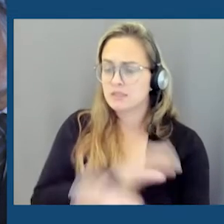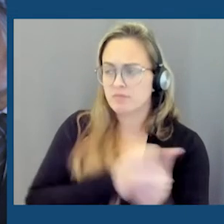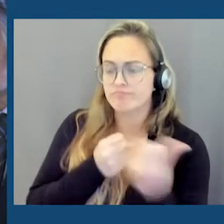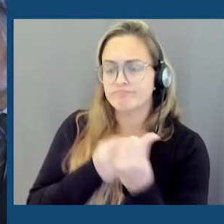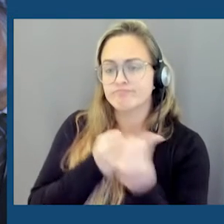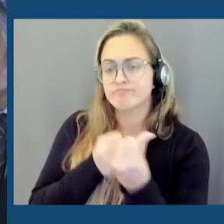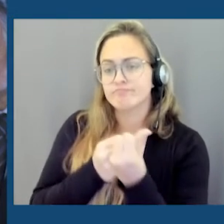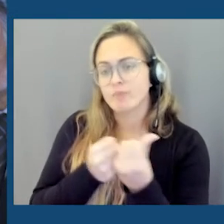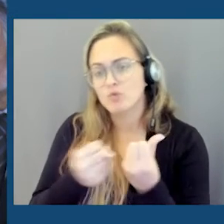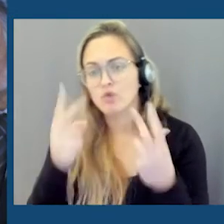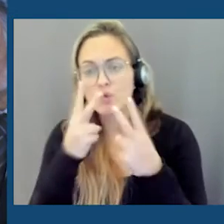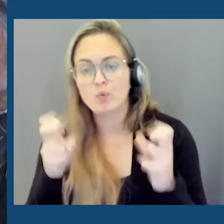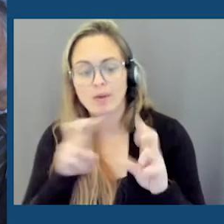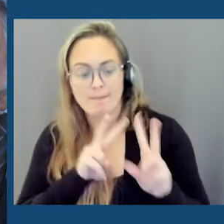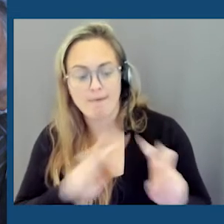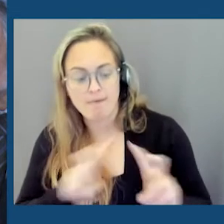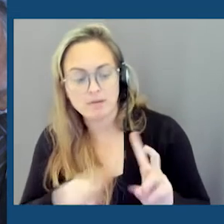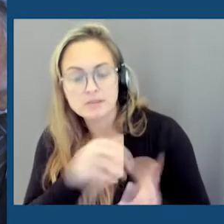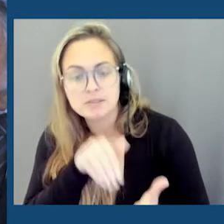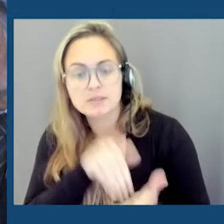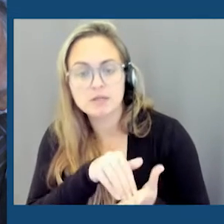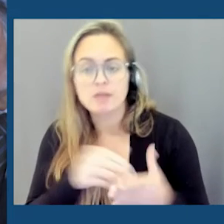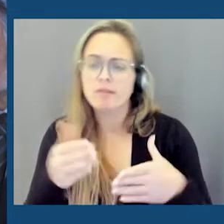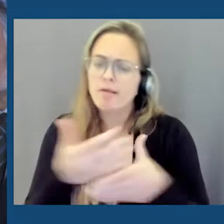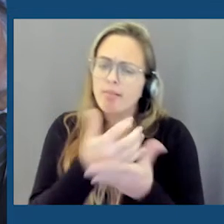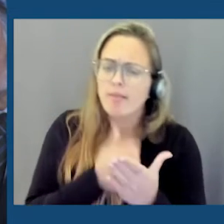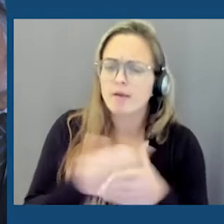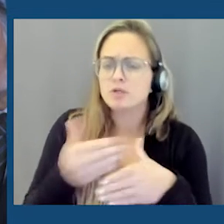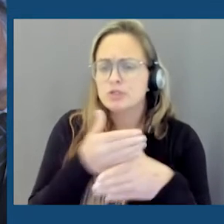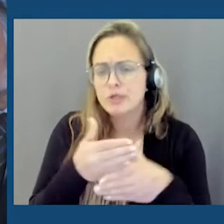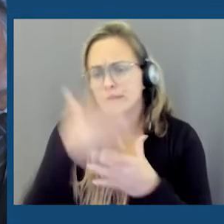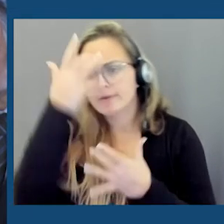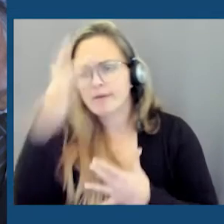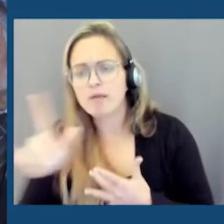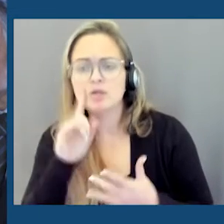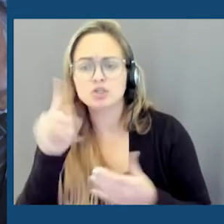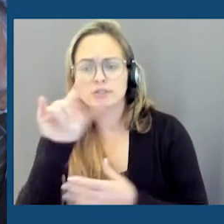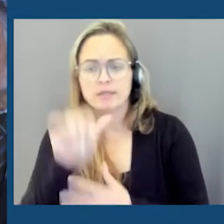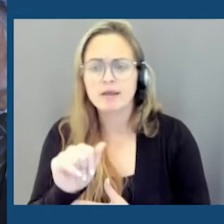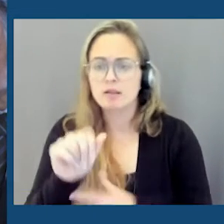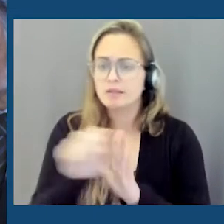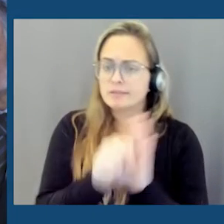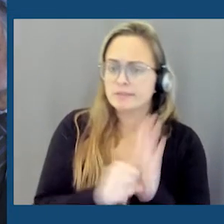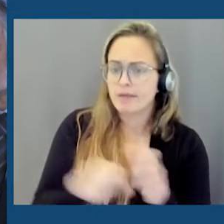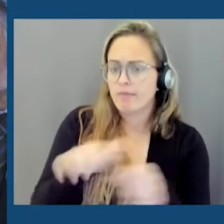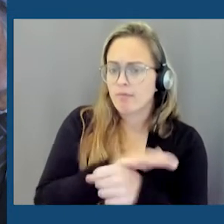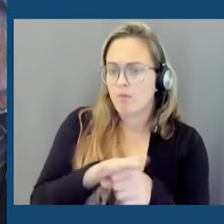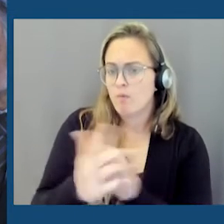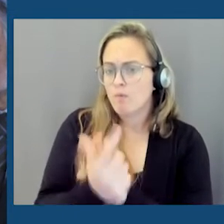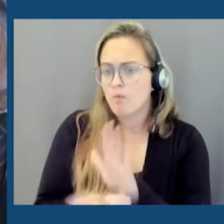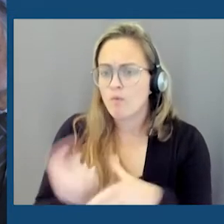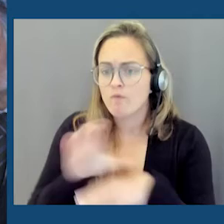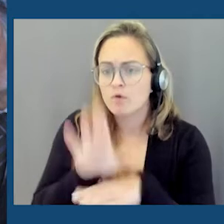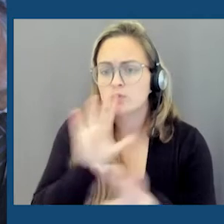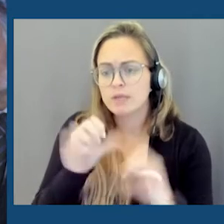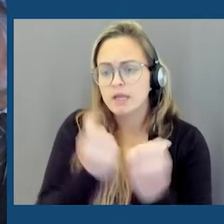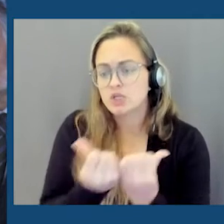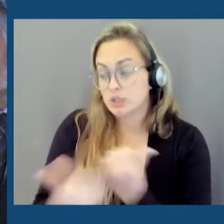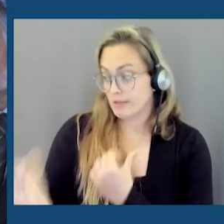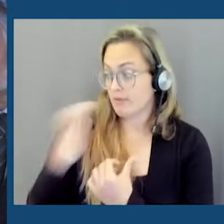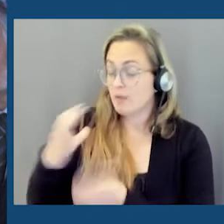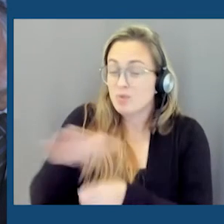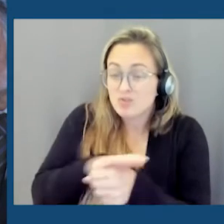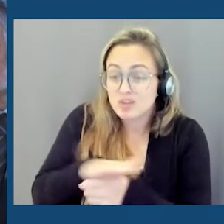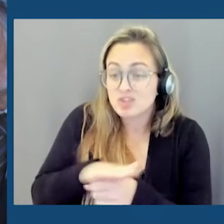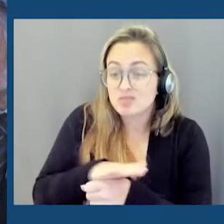Analysis Center. These centers collect and share intelligence and data among state and local law enforcement agencies. In the capital region, this center has really become